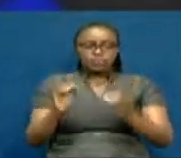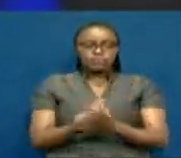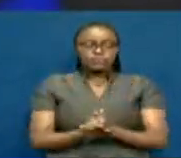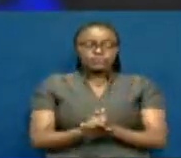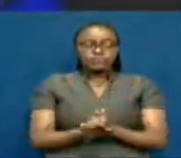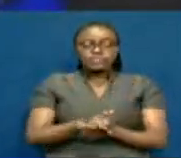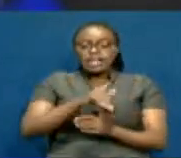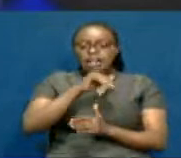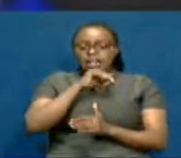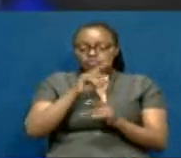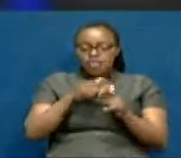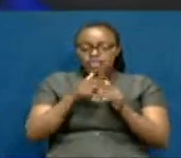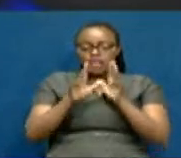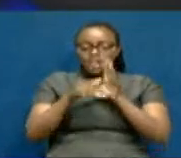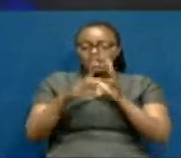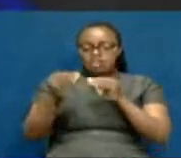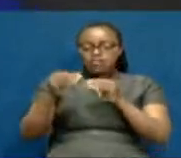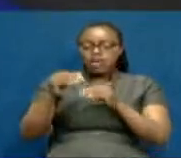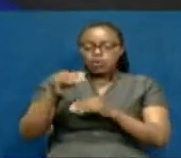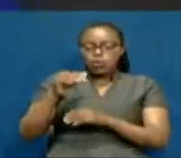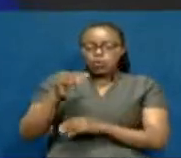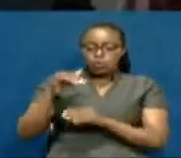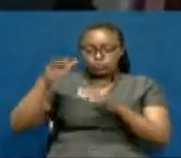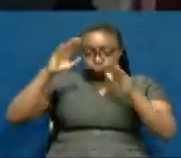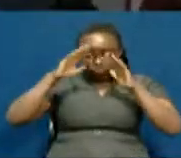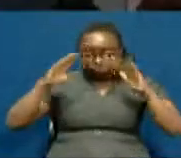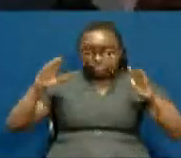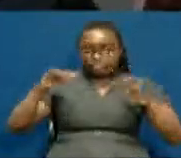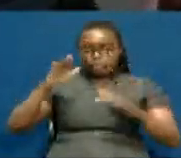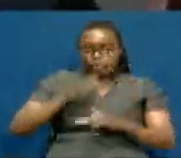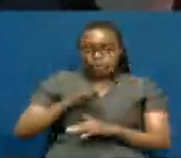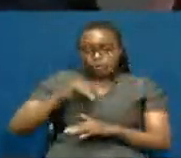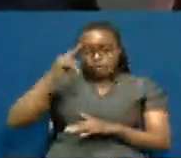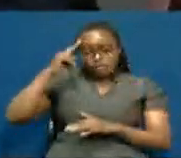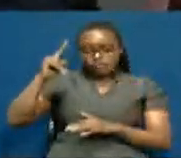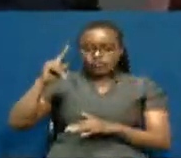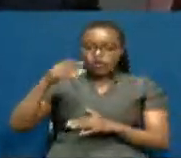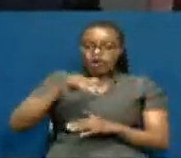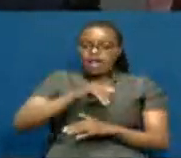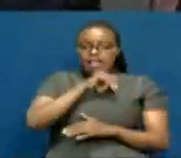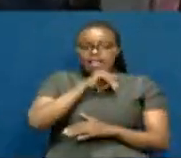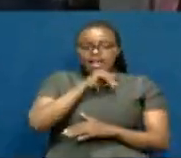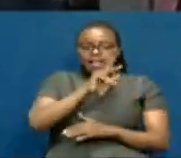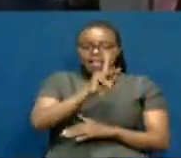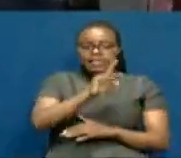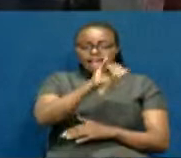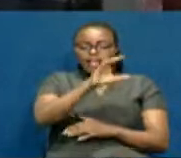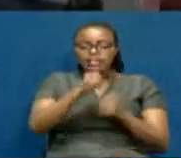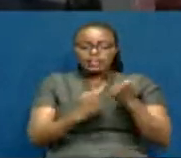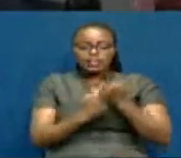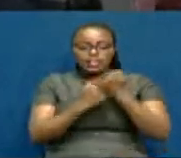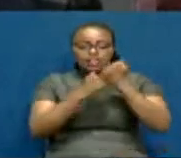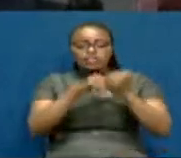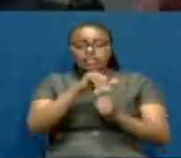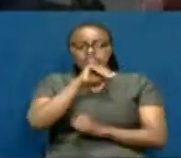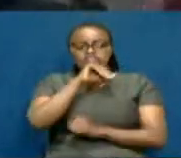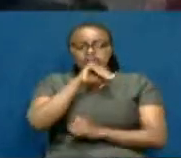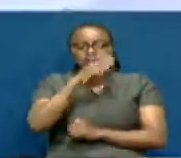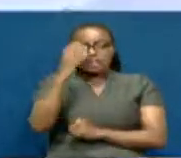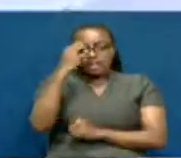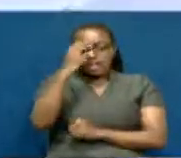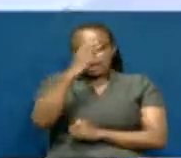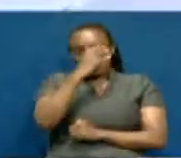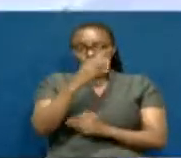Odinga later attended the Muslim Women for Raila event at the KICC, where the women endorsed the Raila Karua